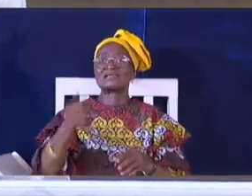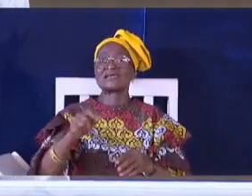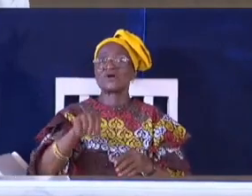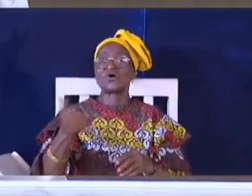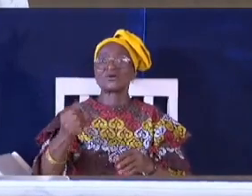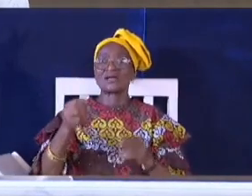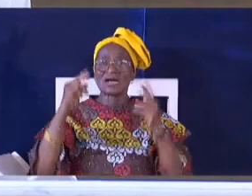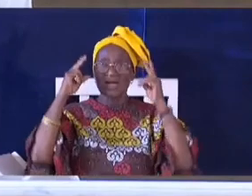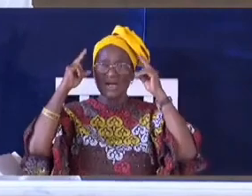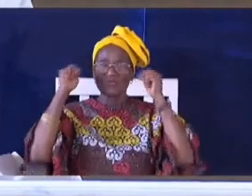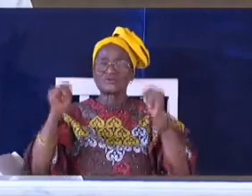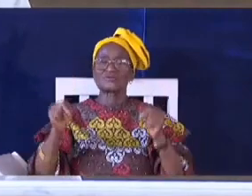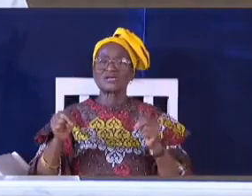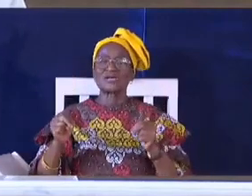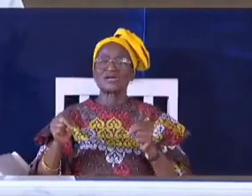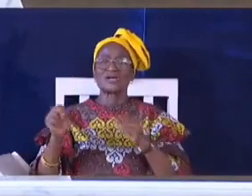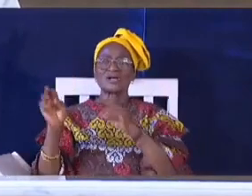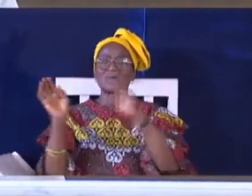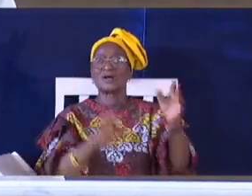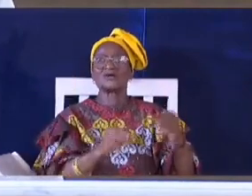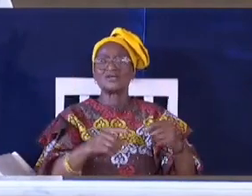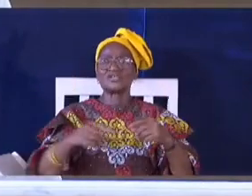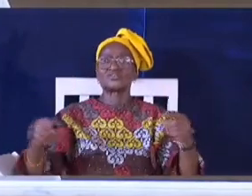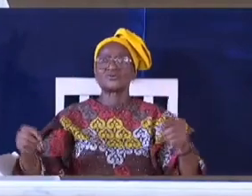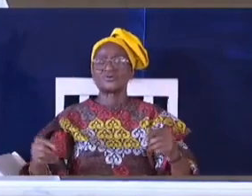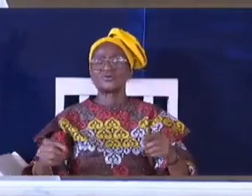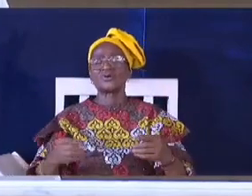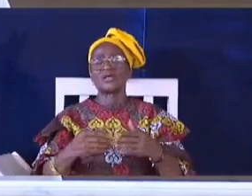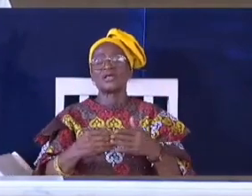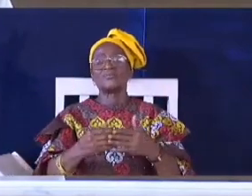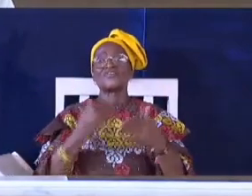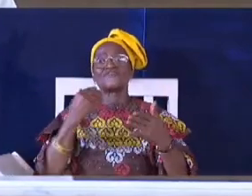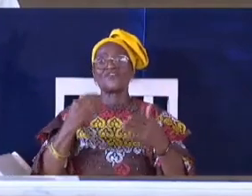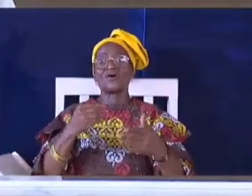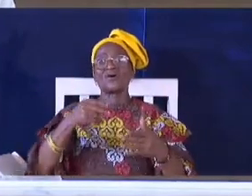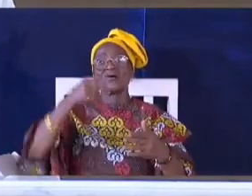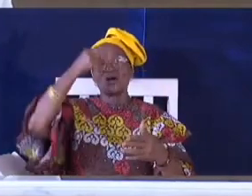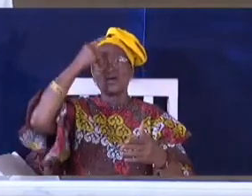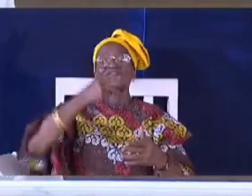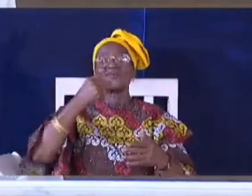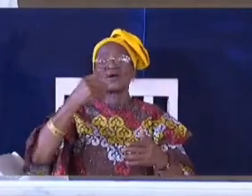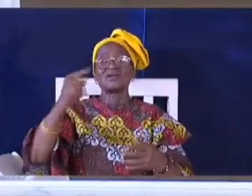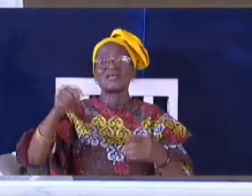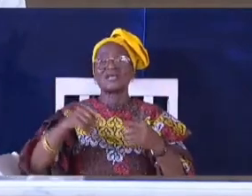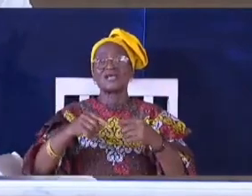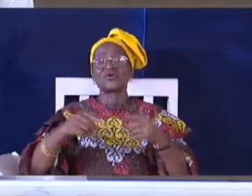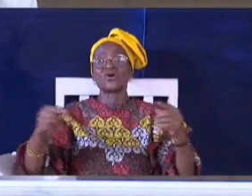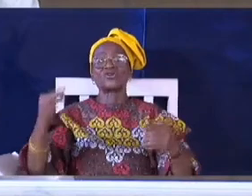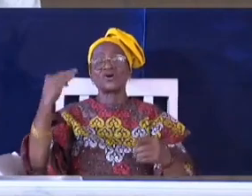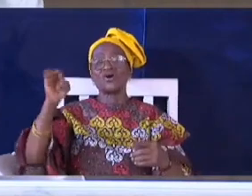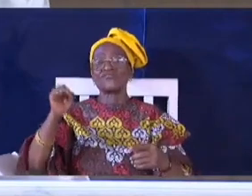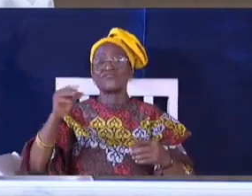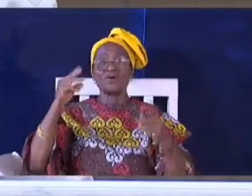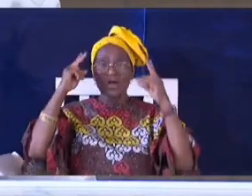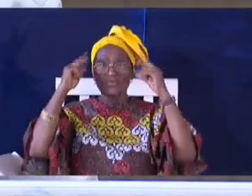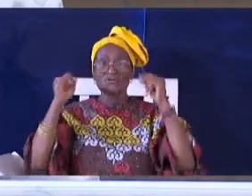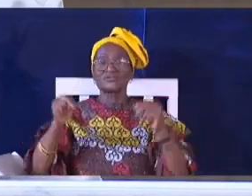Moses threw down his rod before Pharaoh. The rod of Moses became a serpent.